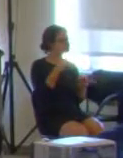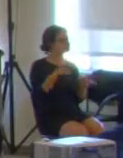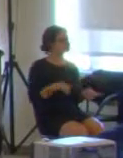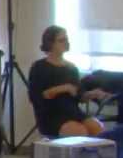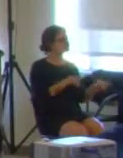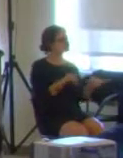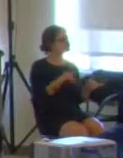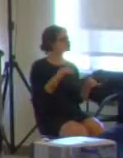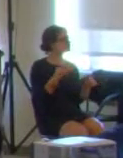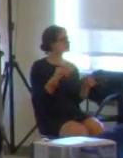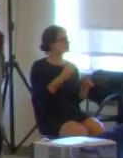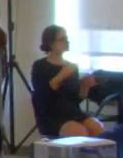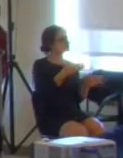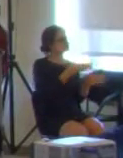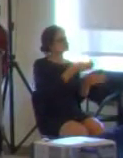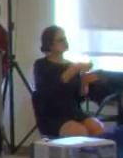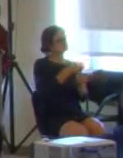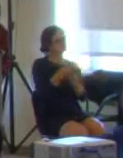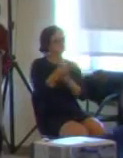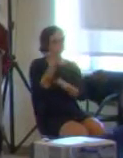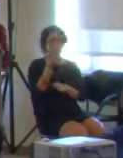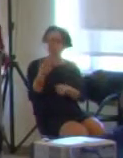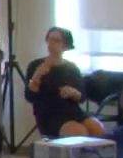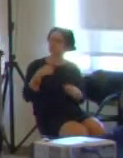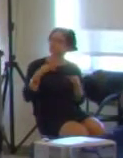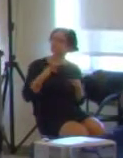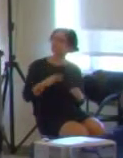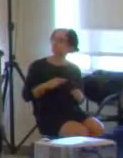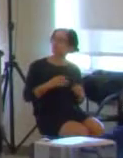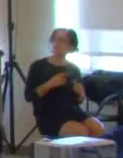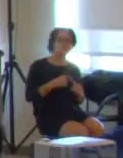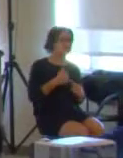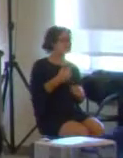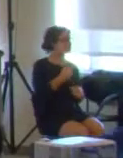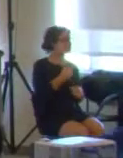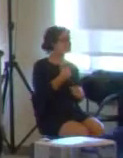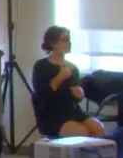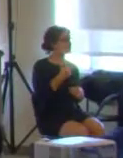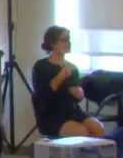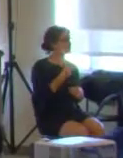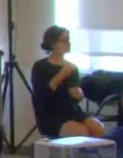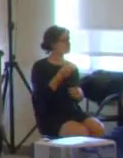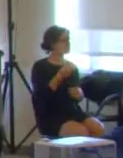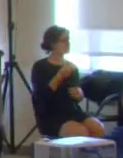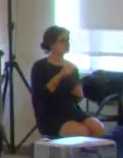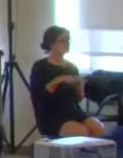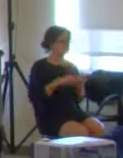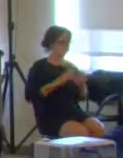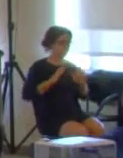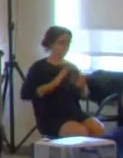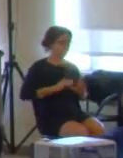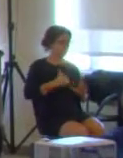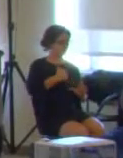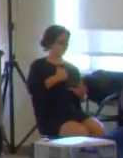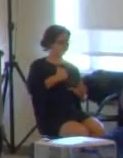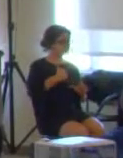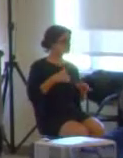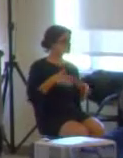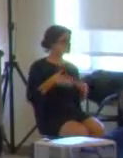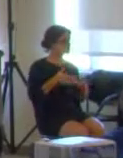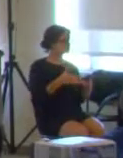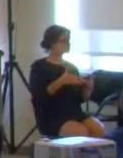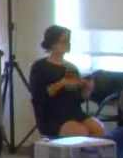review what these are. Self-directed really means that clients direct their